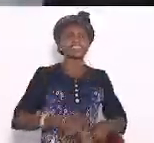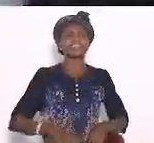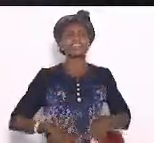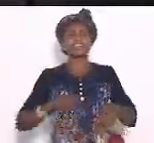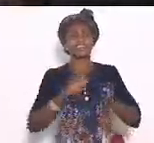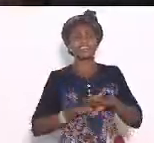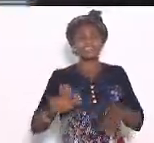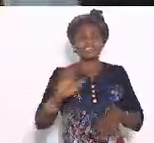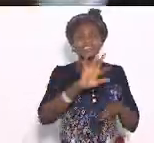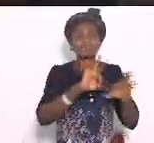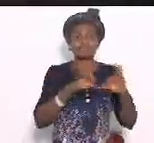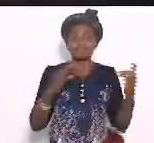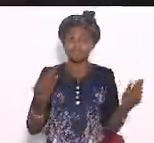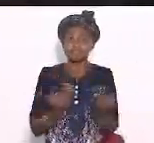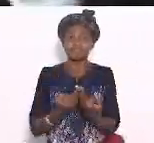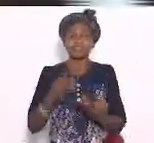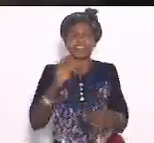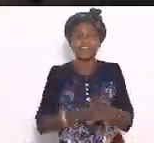your